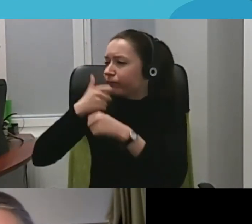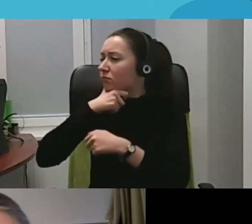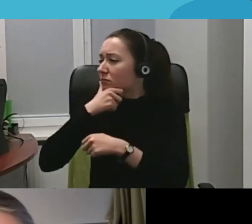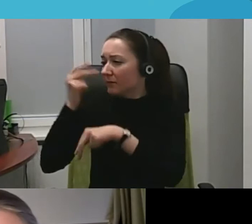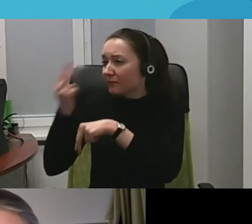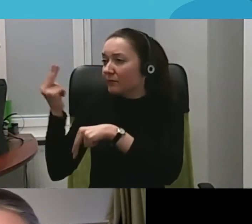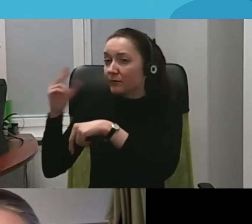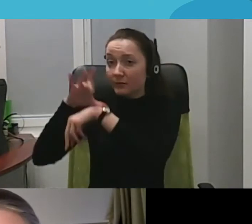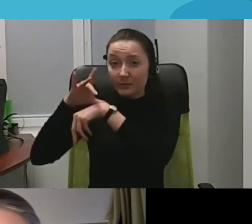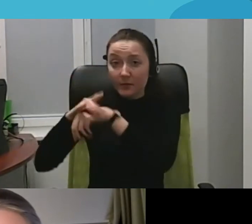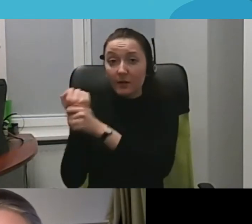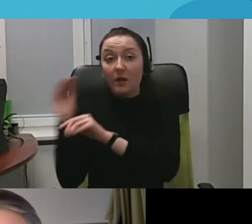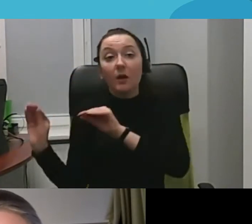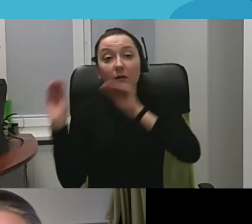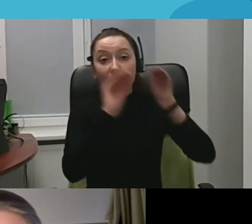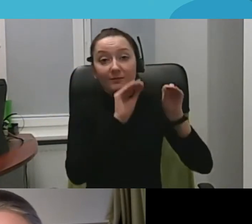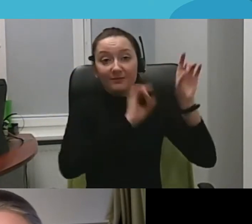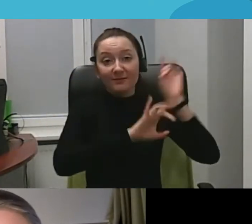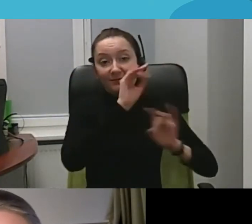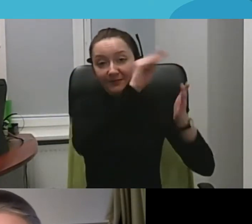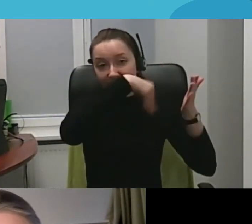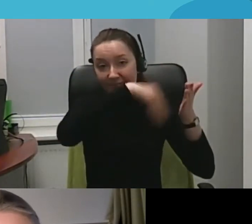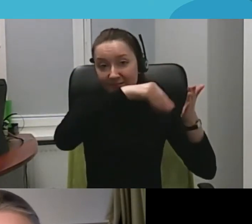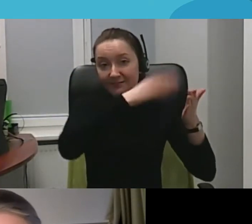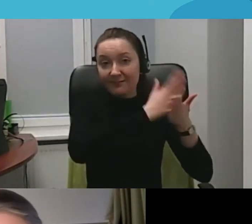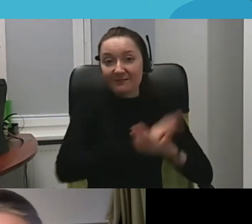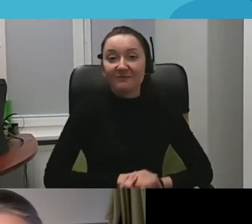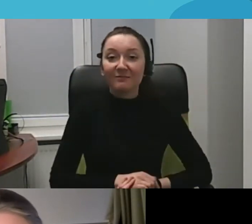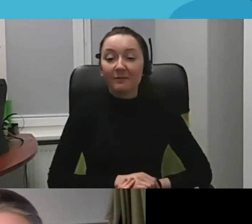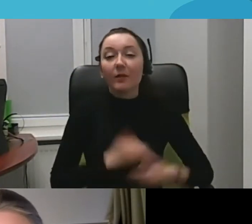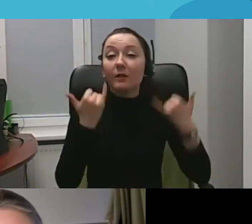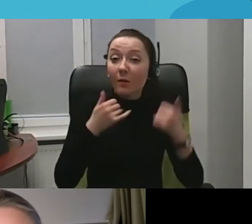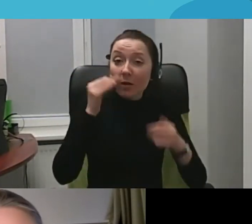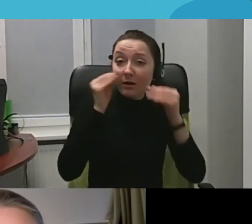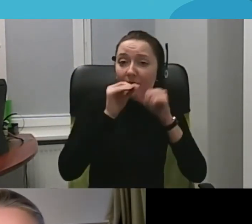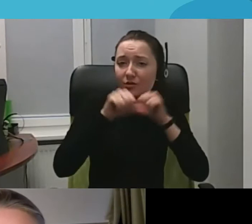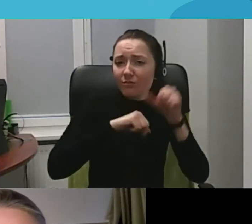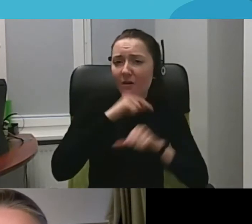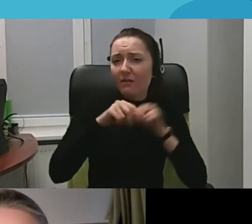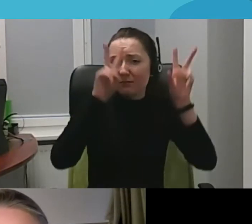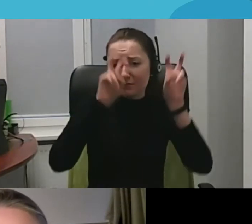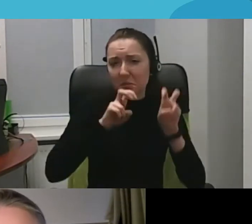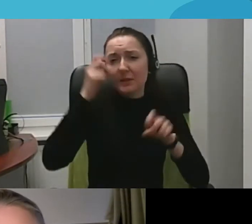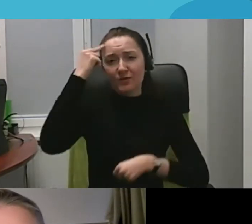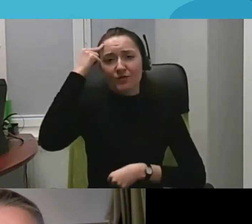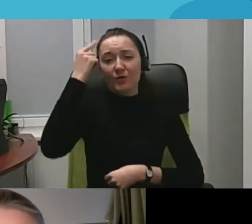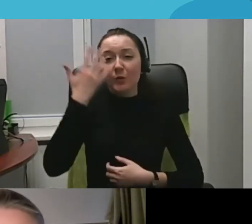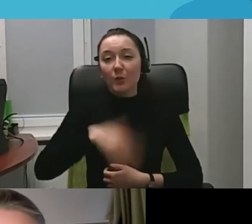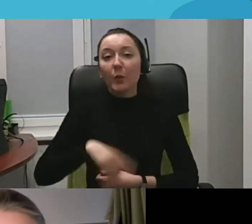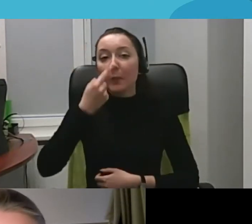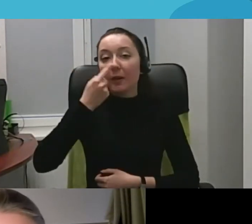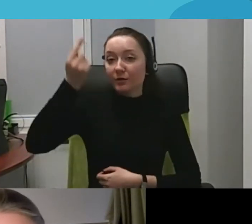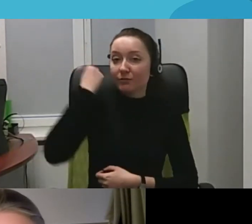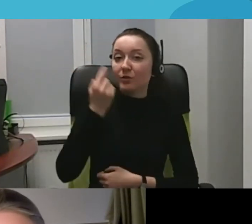so I think I know a bit the topic. My first report last year was dedicated to human rights violations during